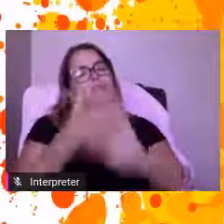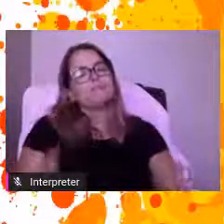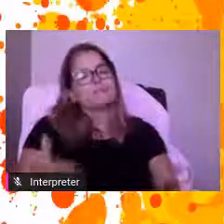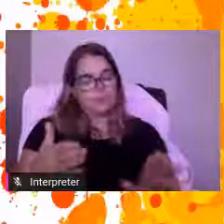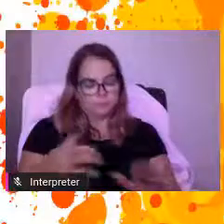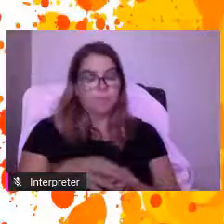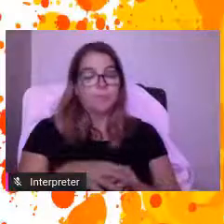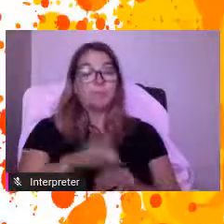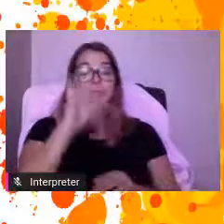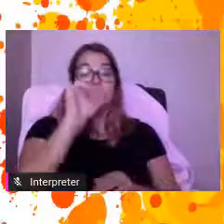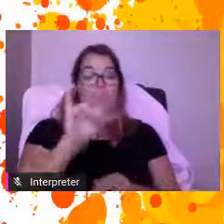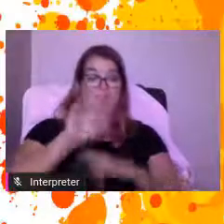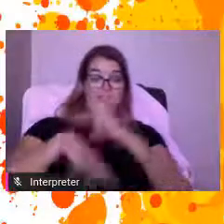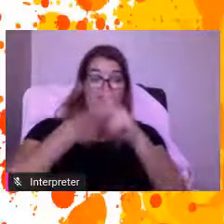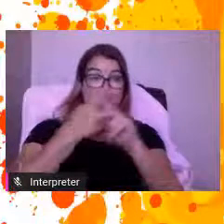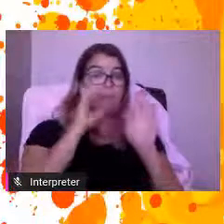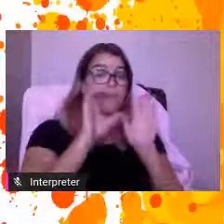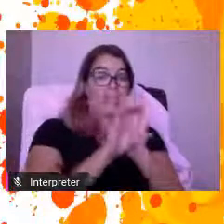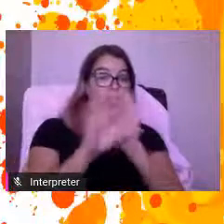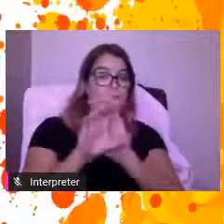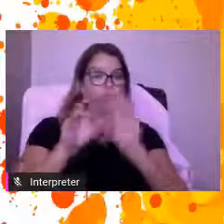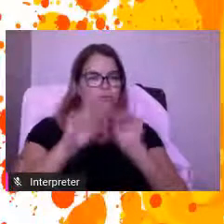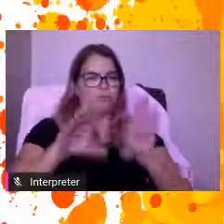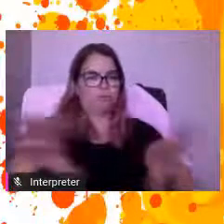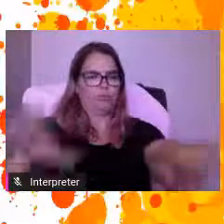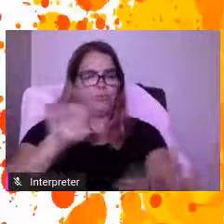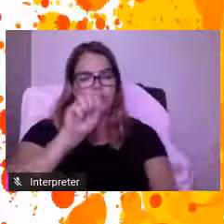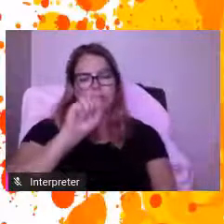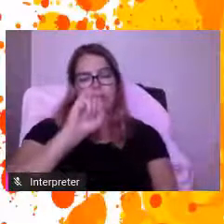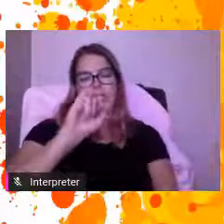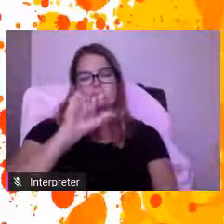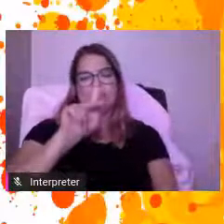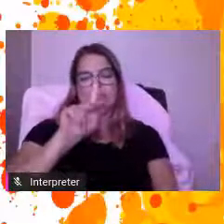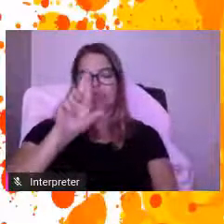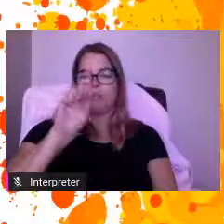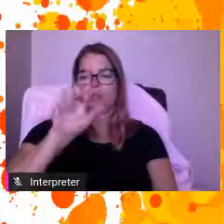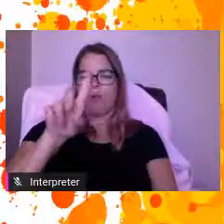image making proliferated along the Silk Road as Buddhism spread to East Asia.